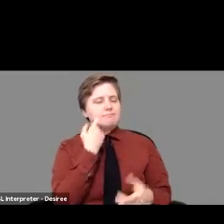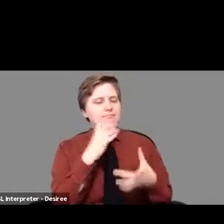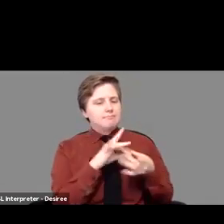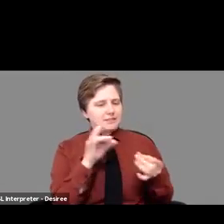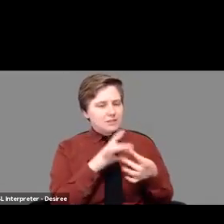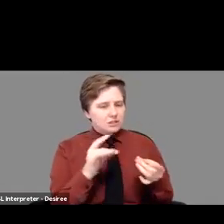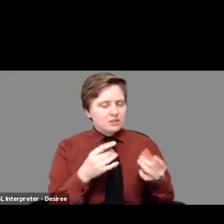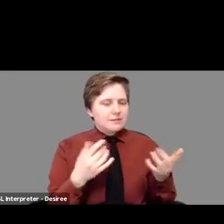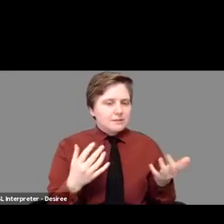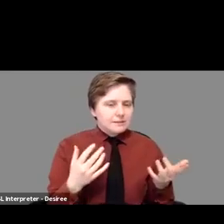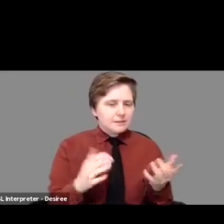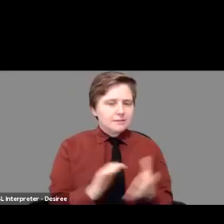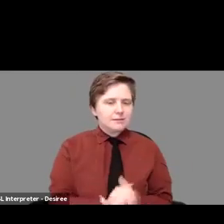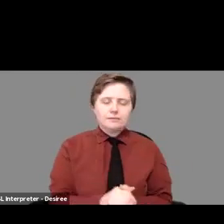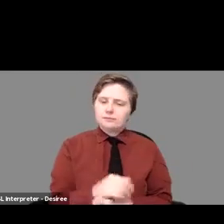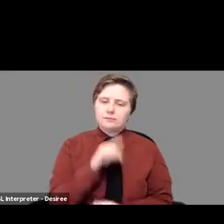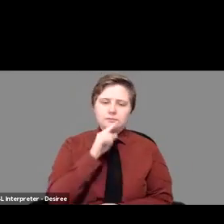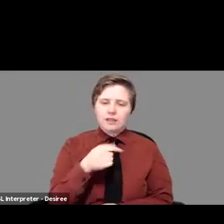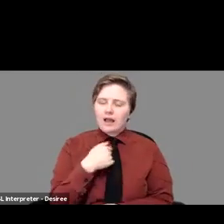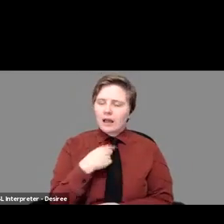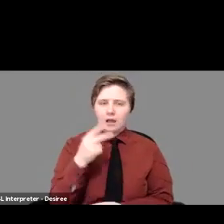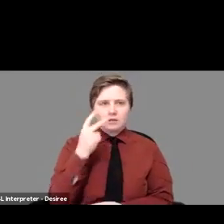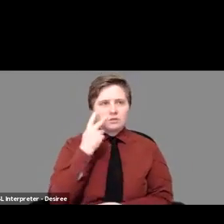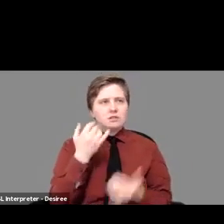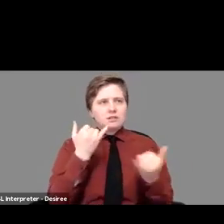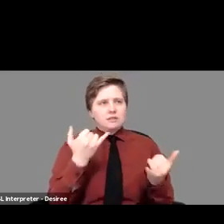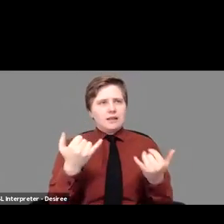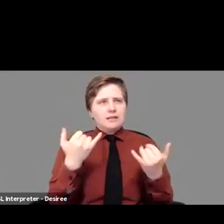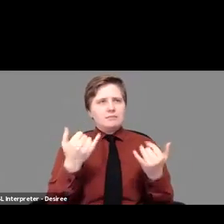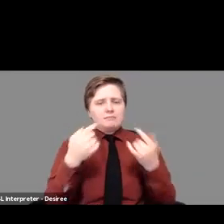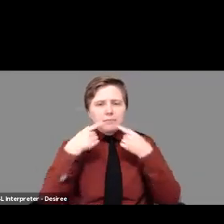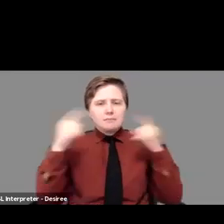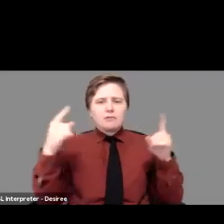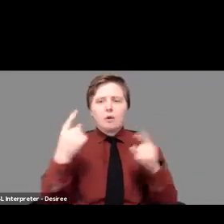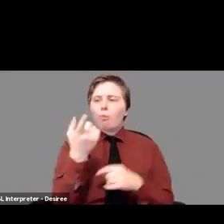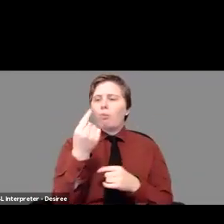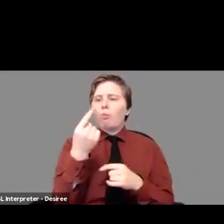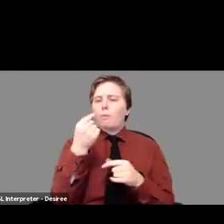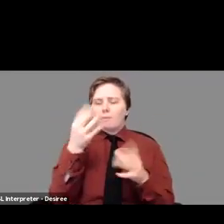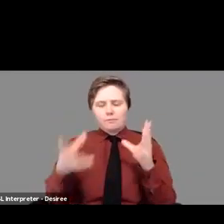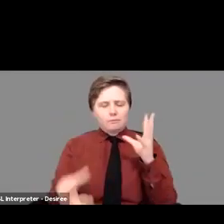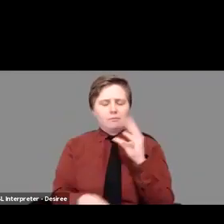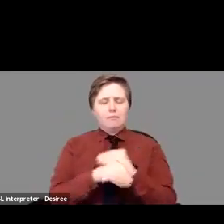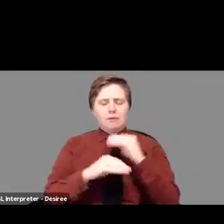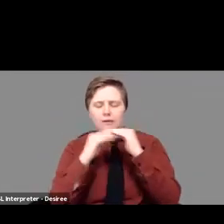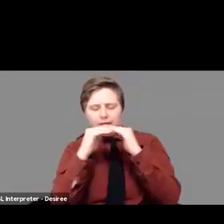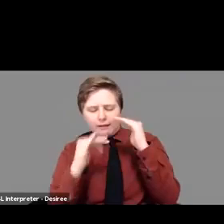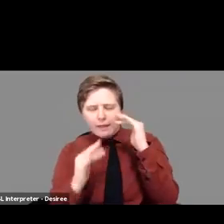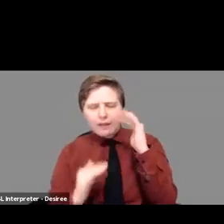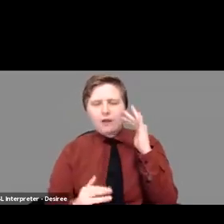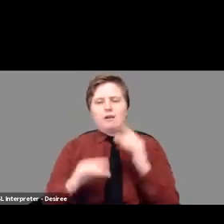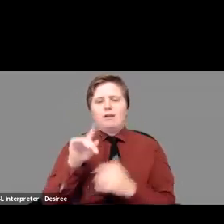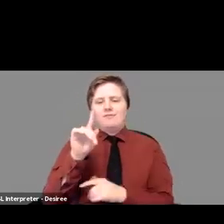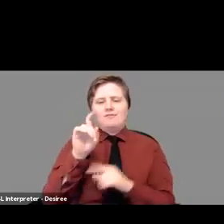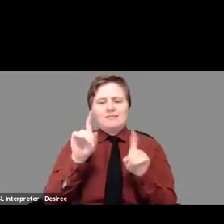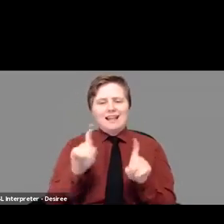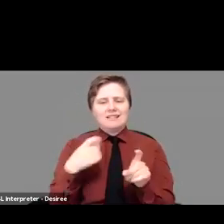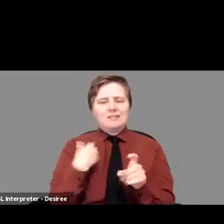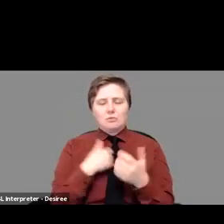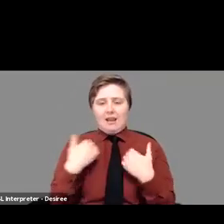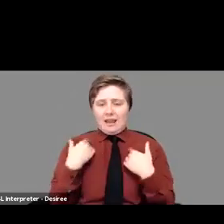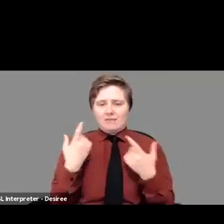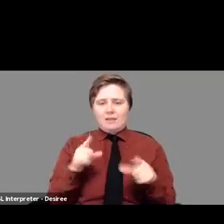mentioned, really I look at today's announcement as another layer in the testing that is ongoing in our